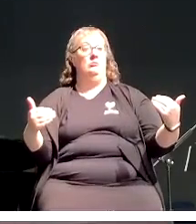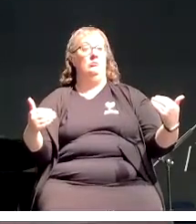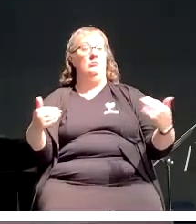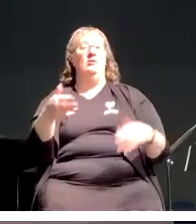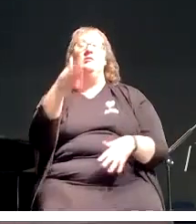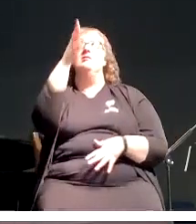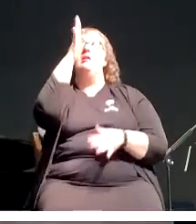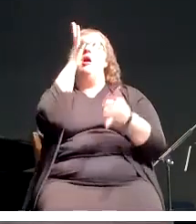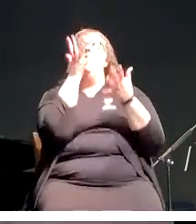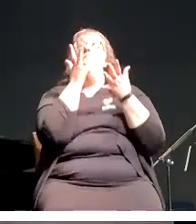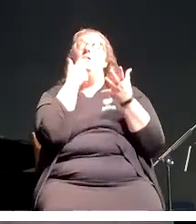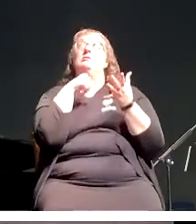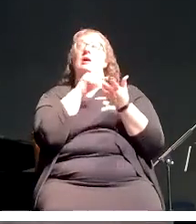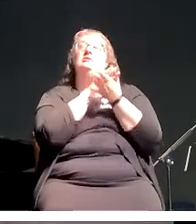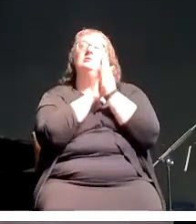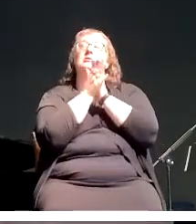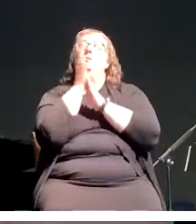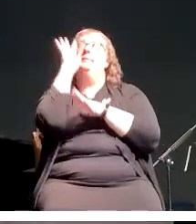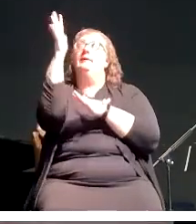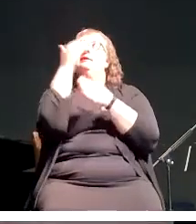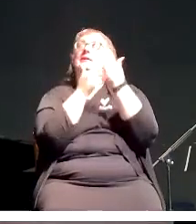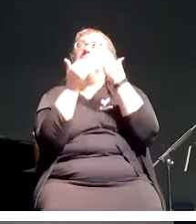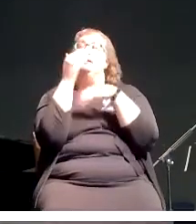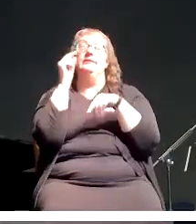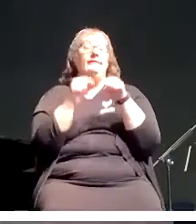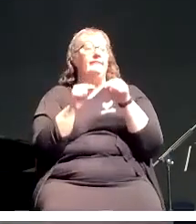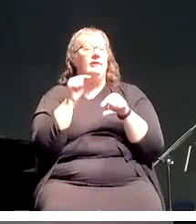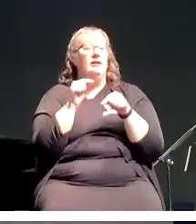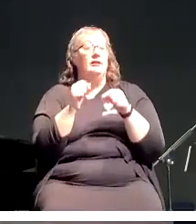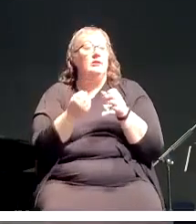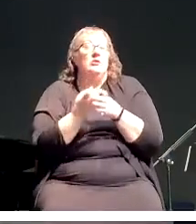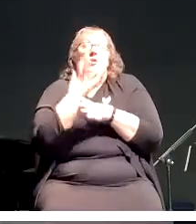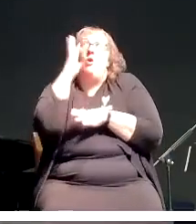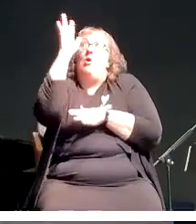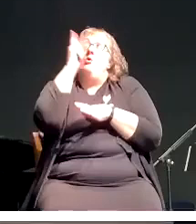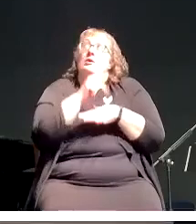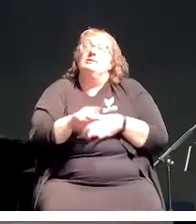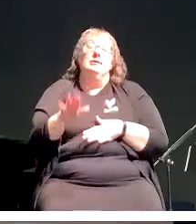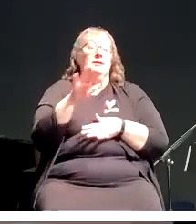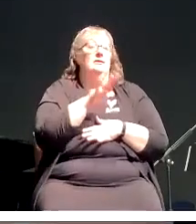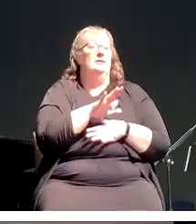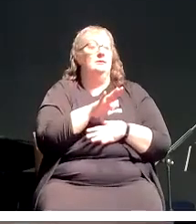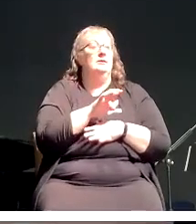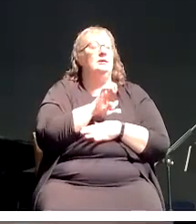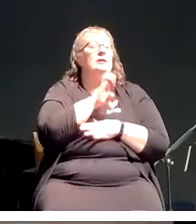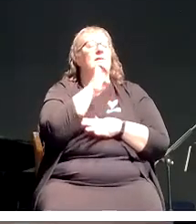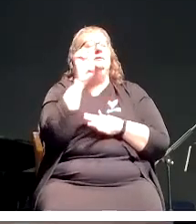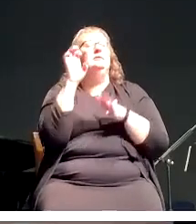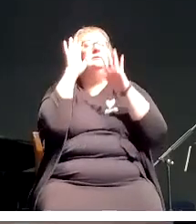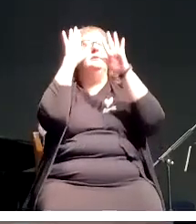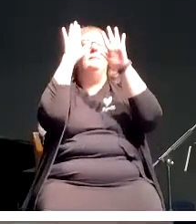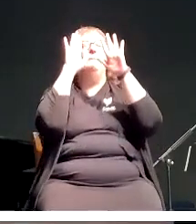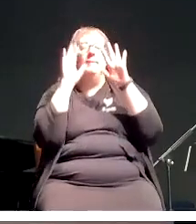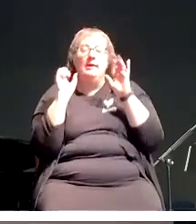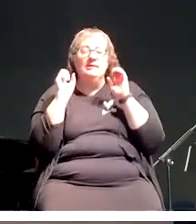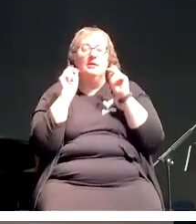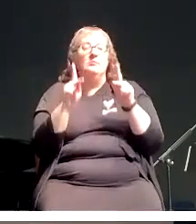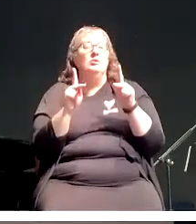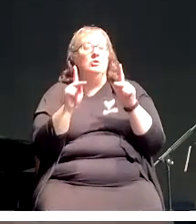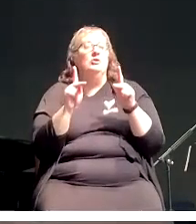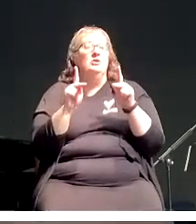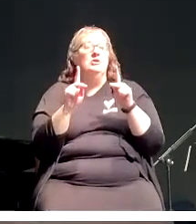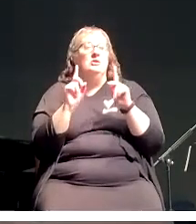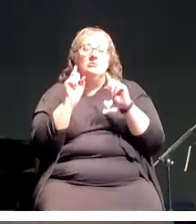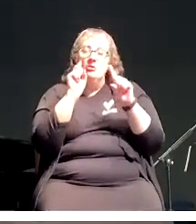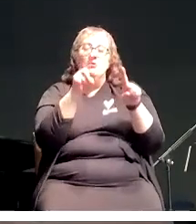God wants us to be His hands and His feet to grow His kingdom. Easter is an amazing opportunity to go out there